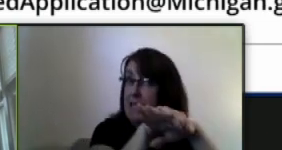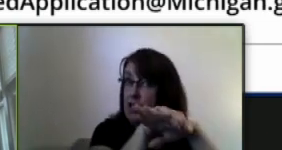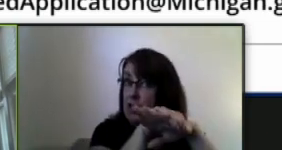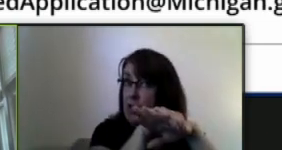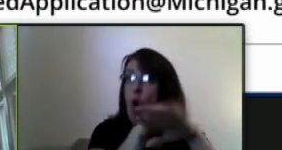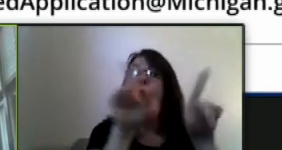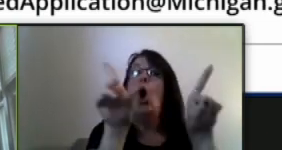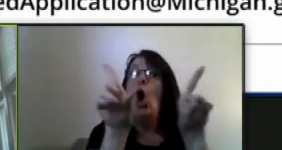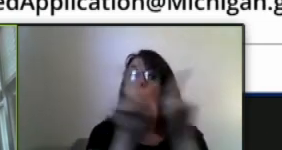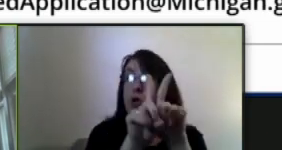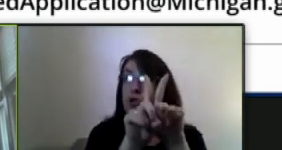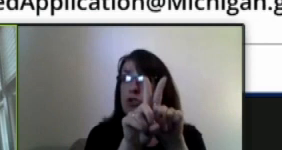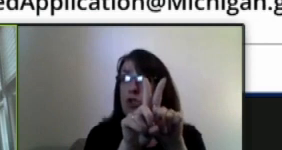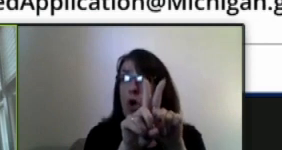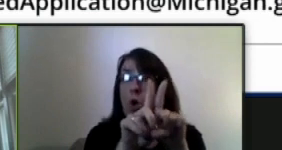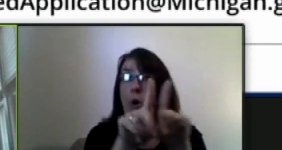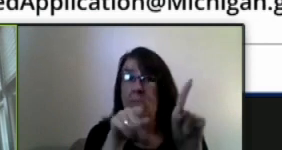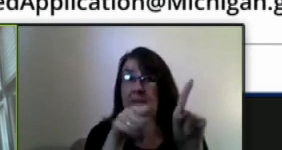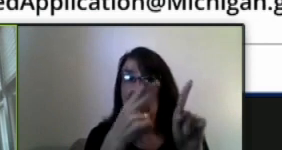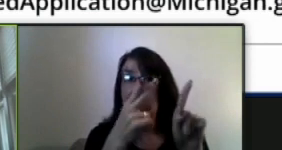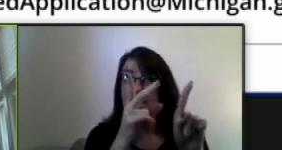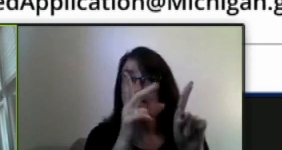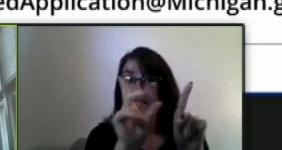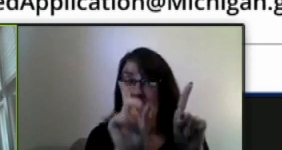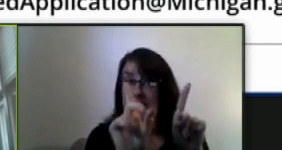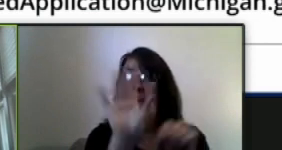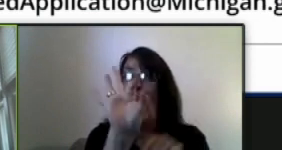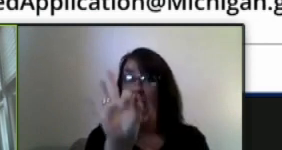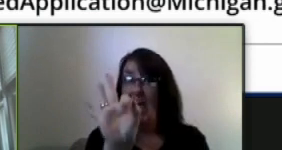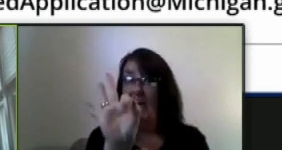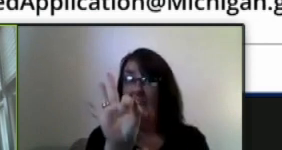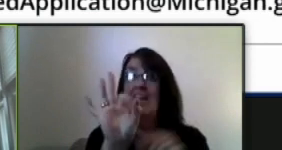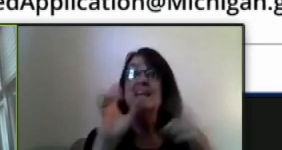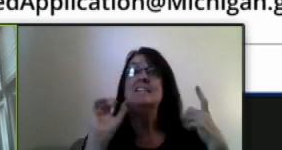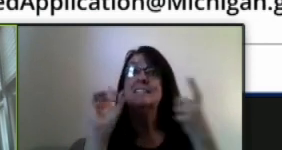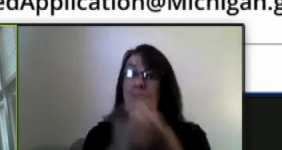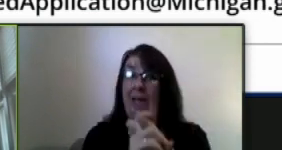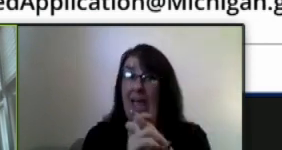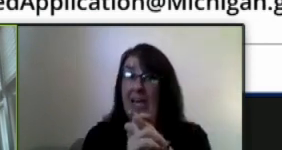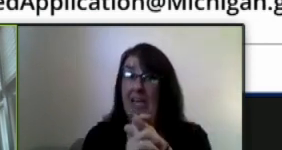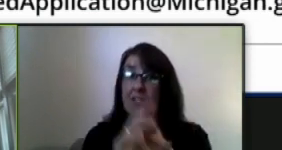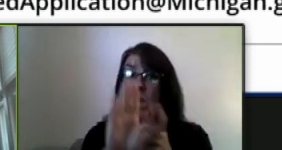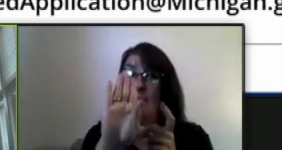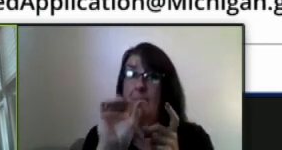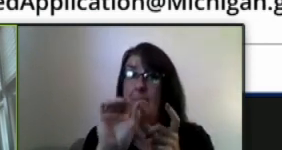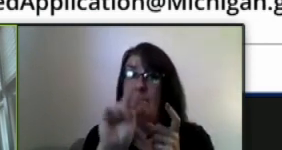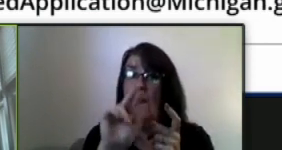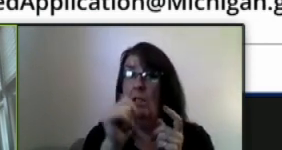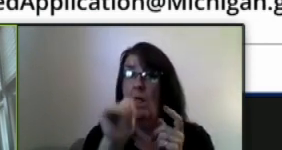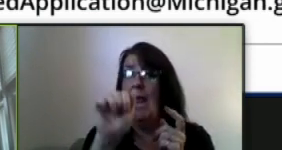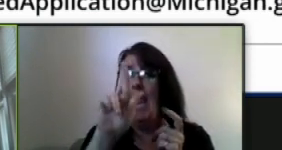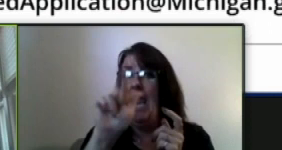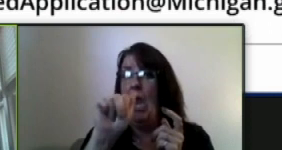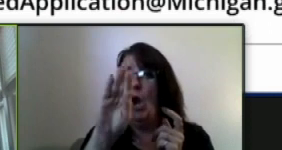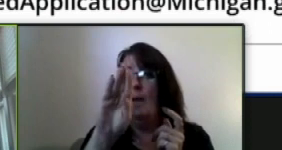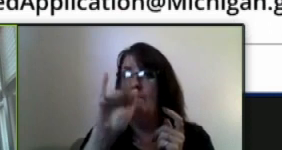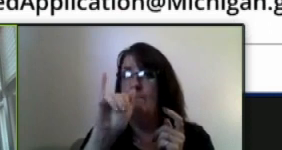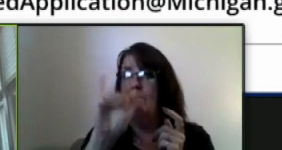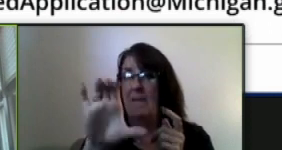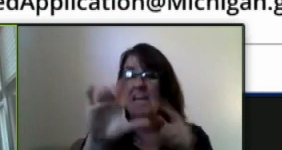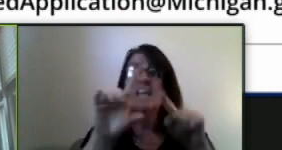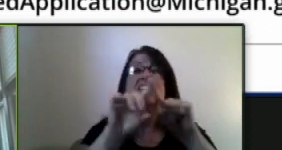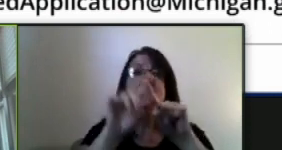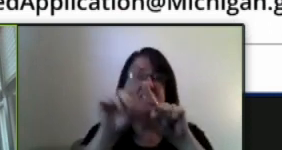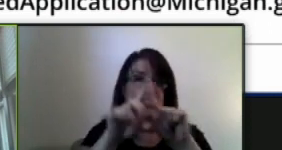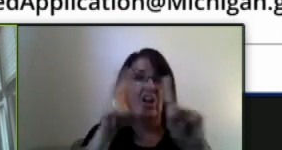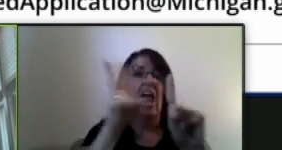also have PDF applications available in Spanish, in Bangla, and in Arabic, translated applications that